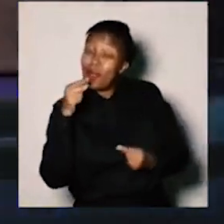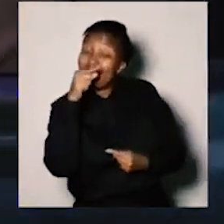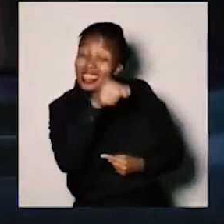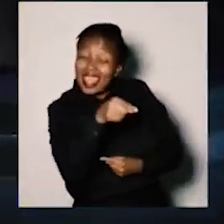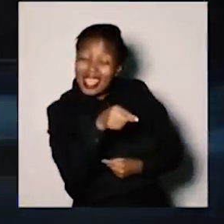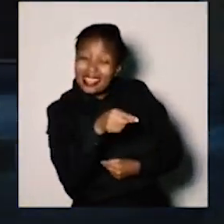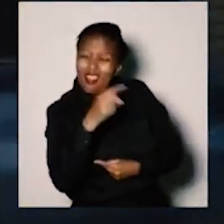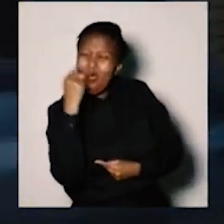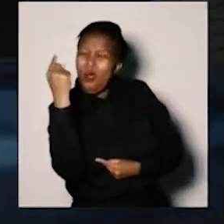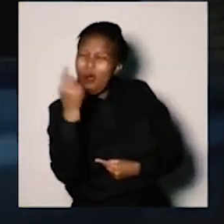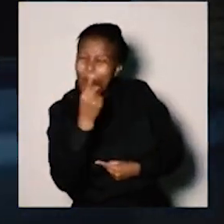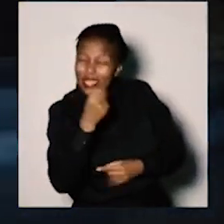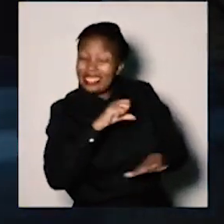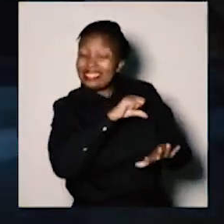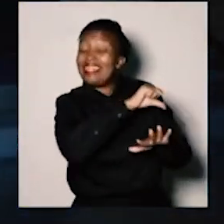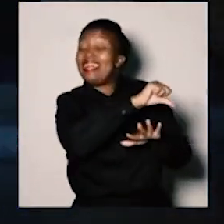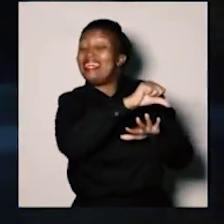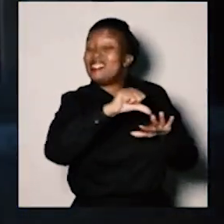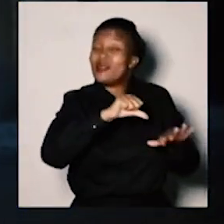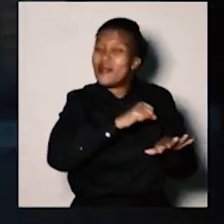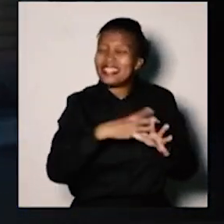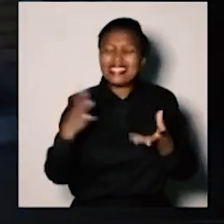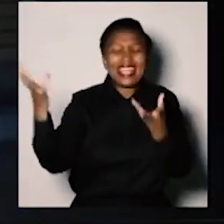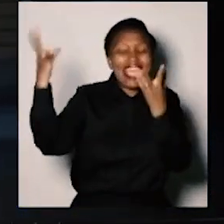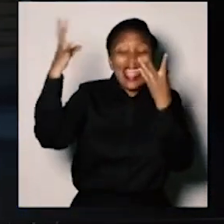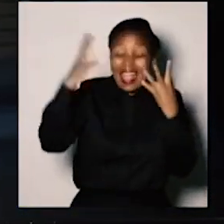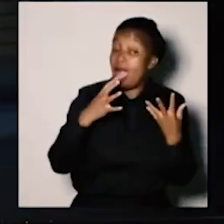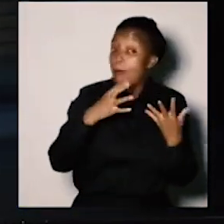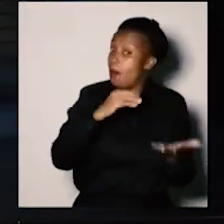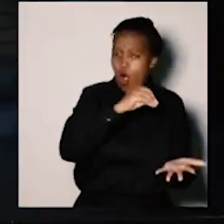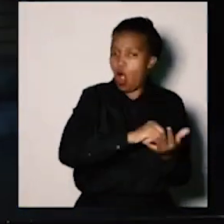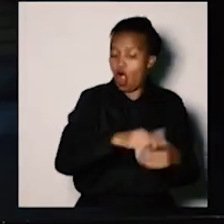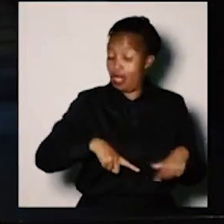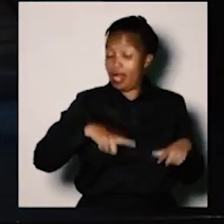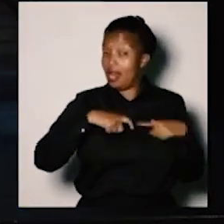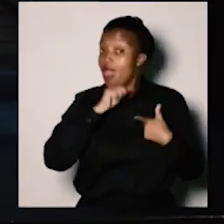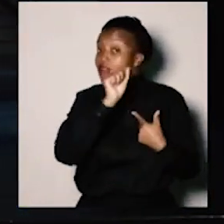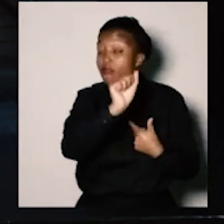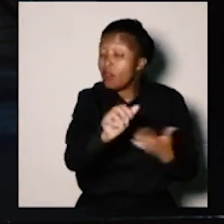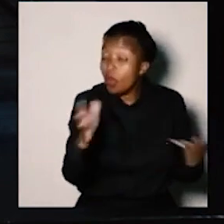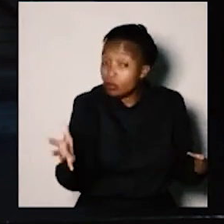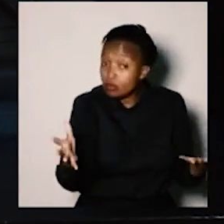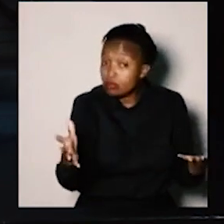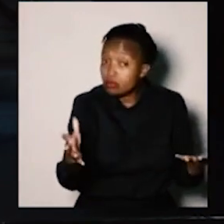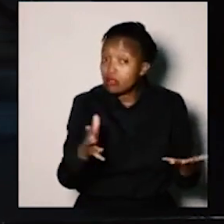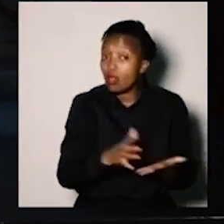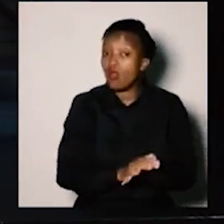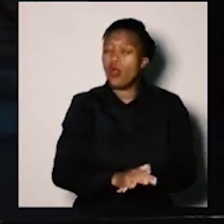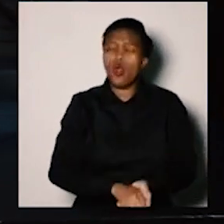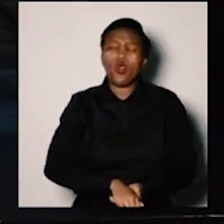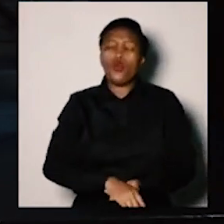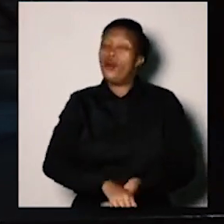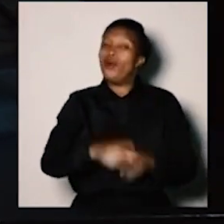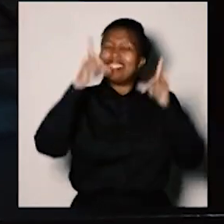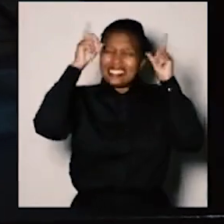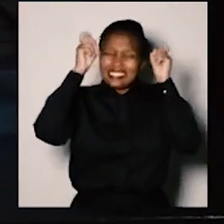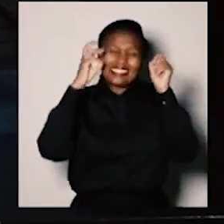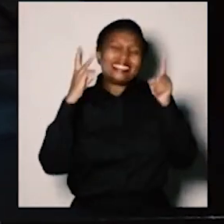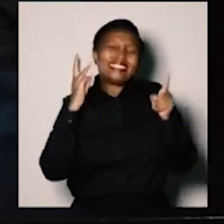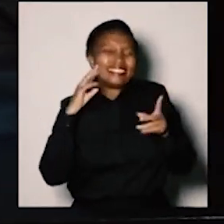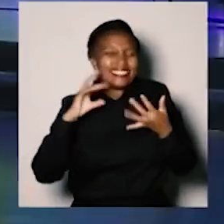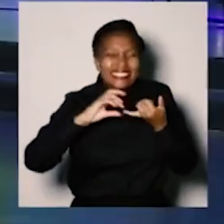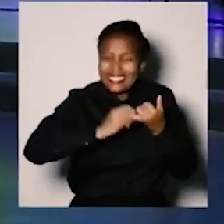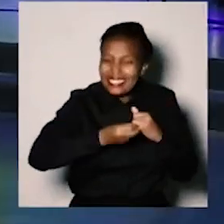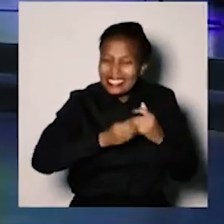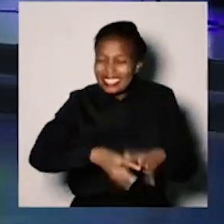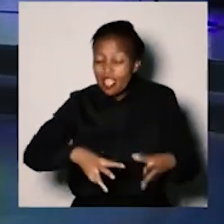can you have the anointing oil come upon you. And when the anointing oil comes upon you, when Satan tries to wrestle you, he